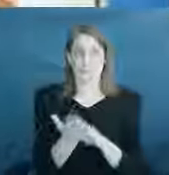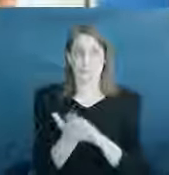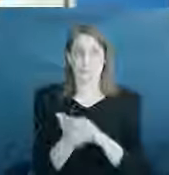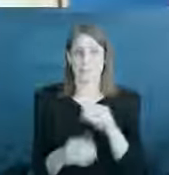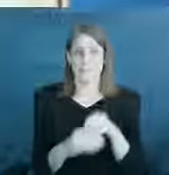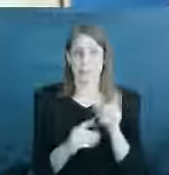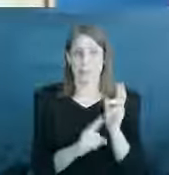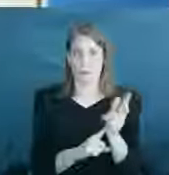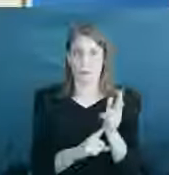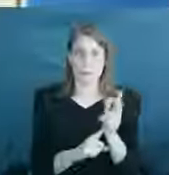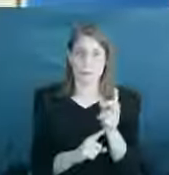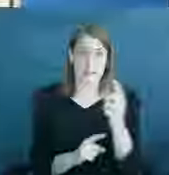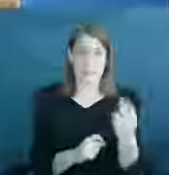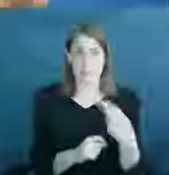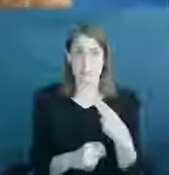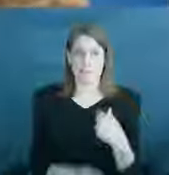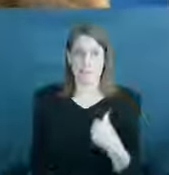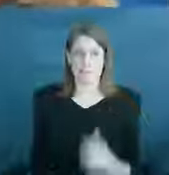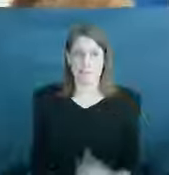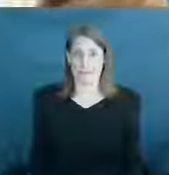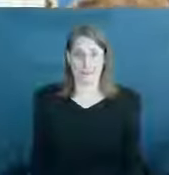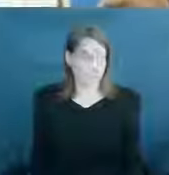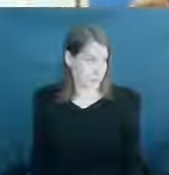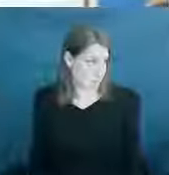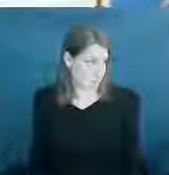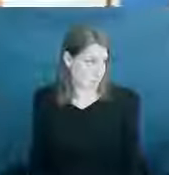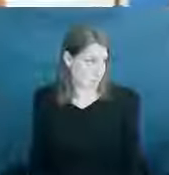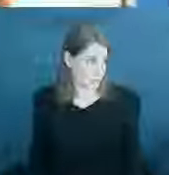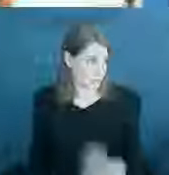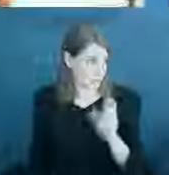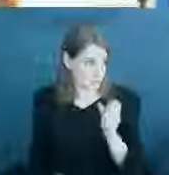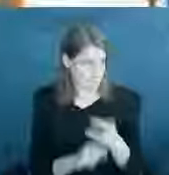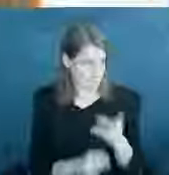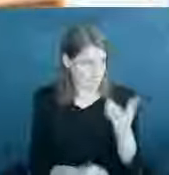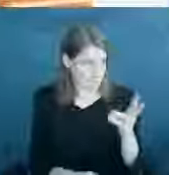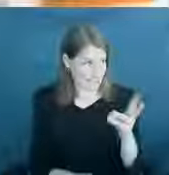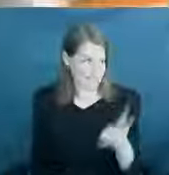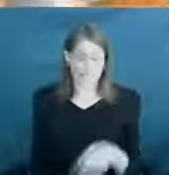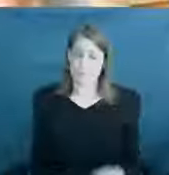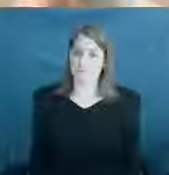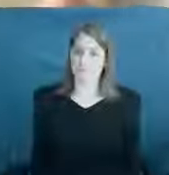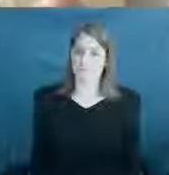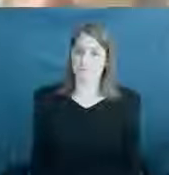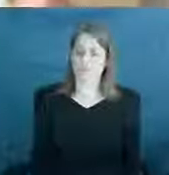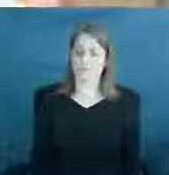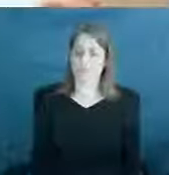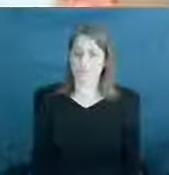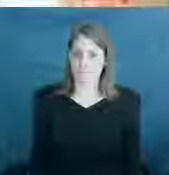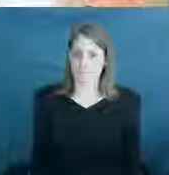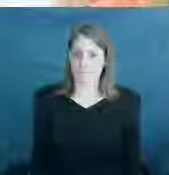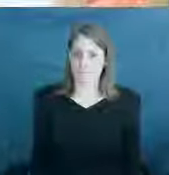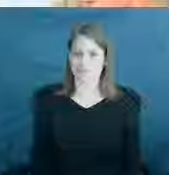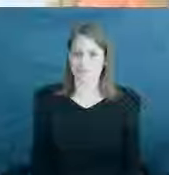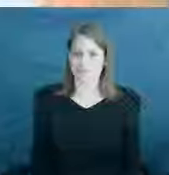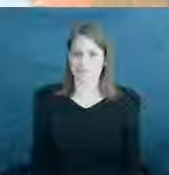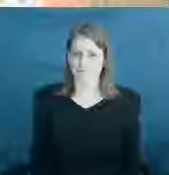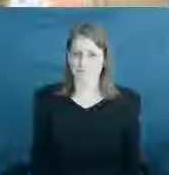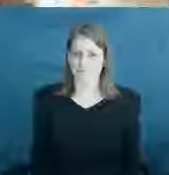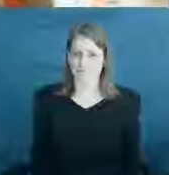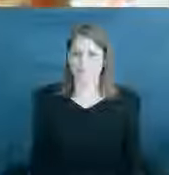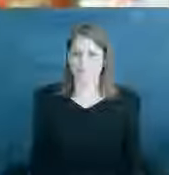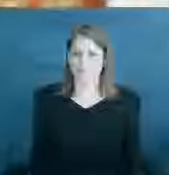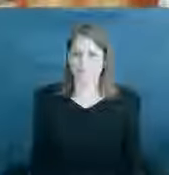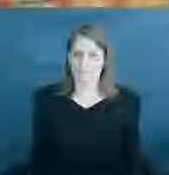How you doing, missus? I've got 16 praises in the last 3 minutes. Beat that. 16, sir.